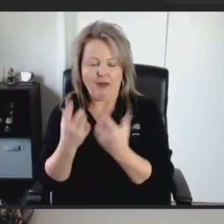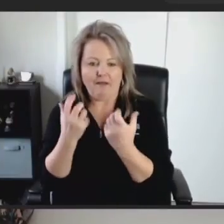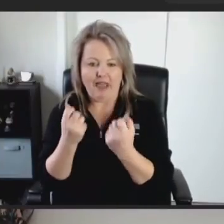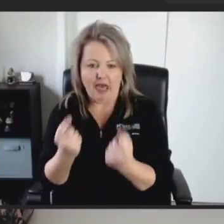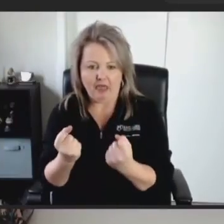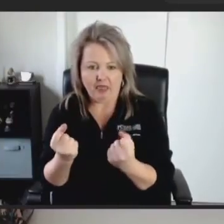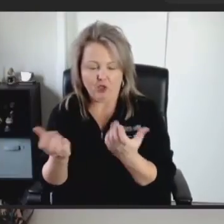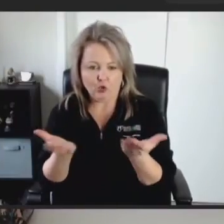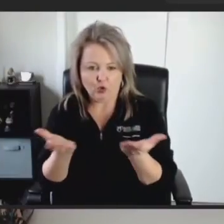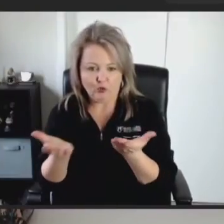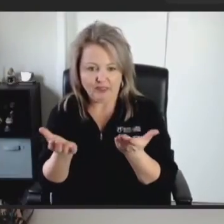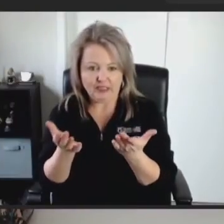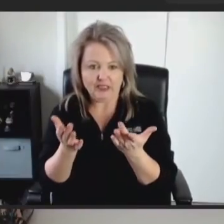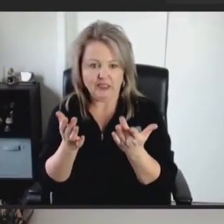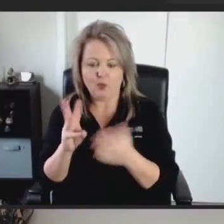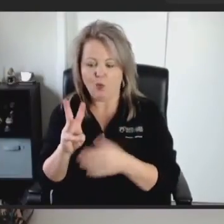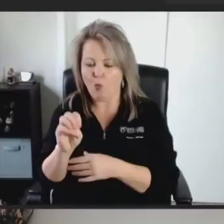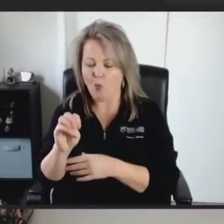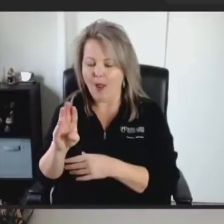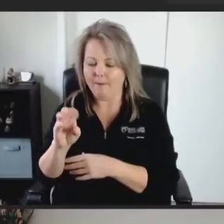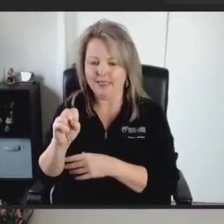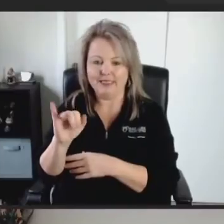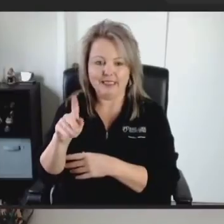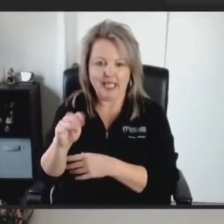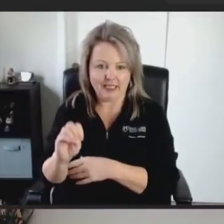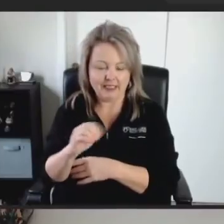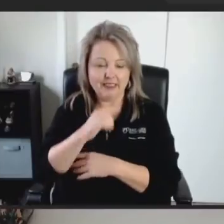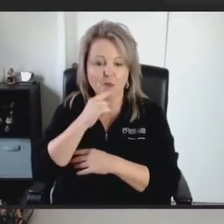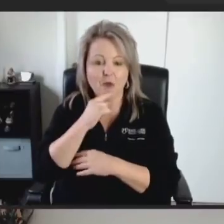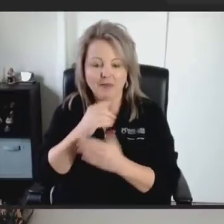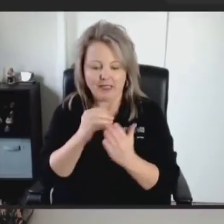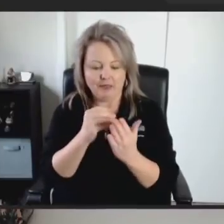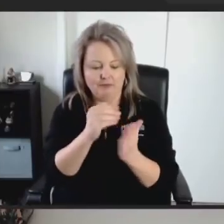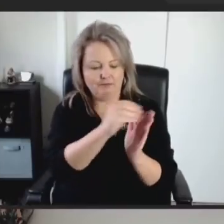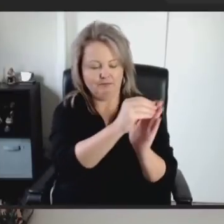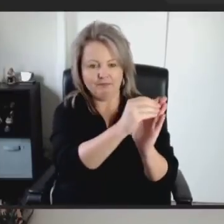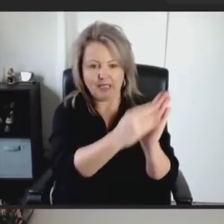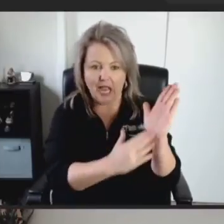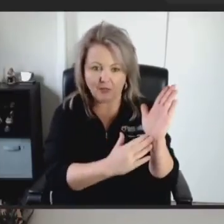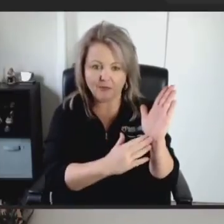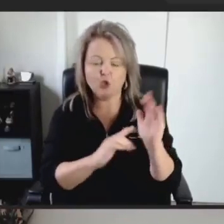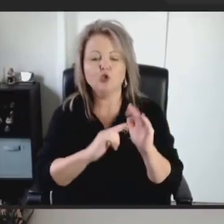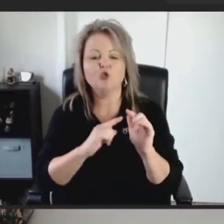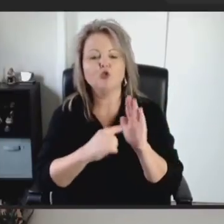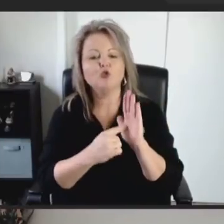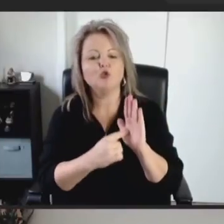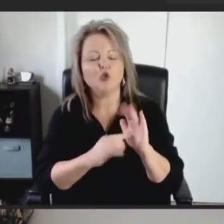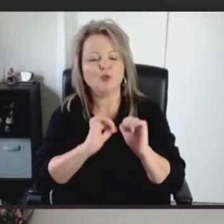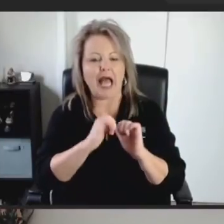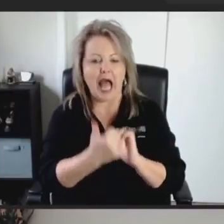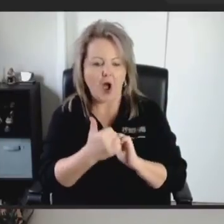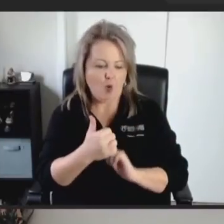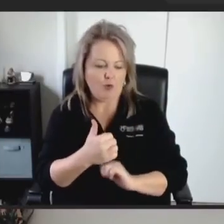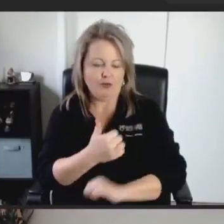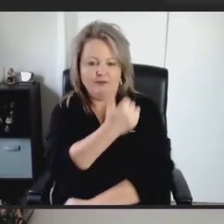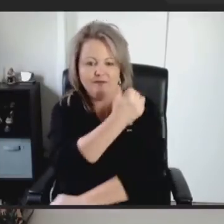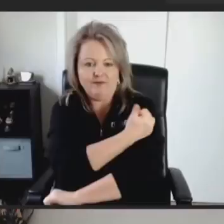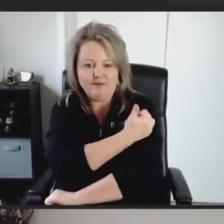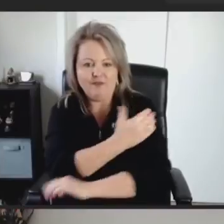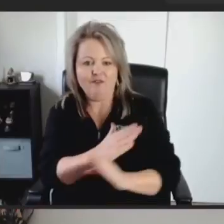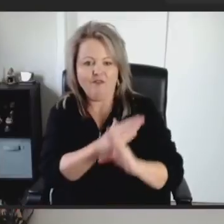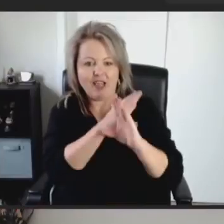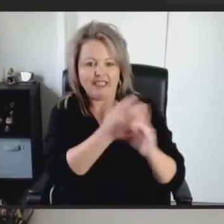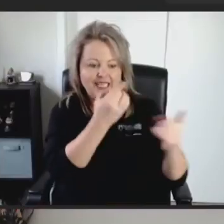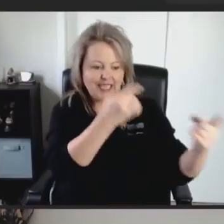Services website as a public document, which shows how vaccinating entities will receive vaccine or how